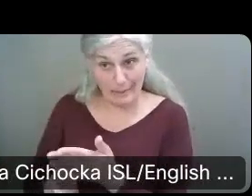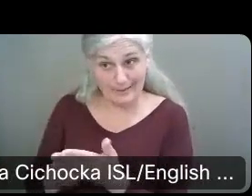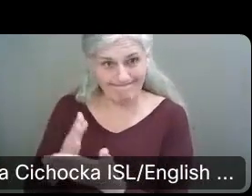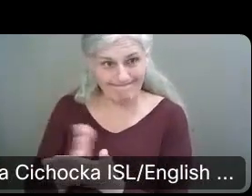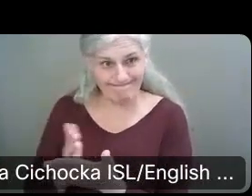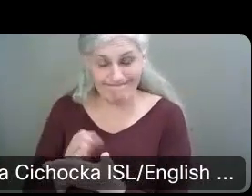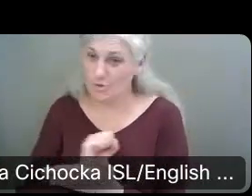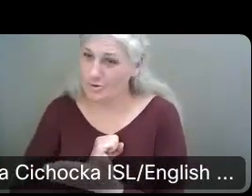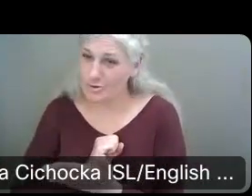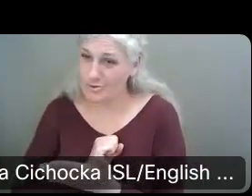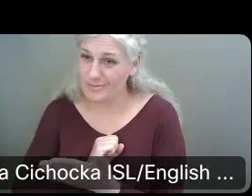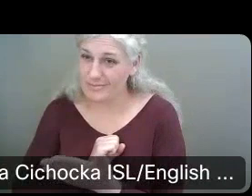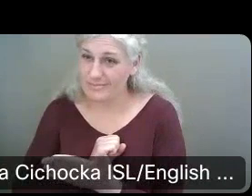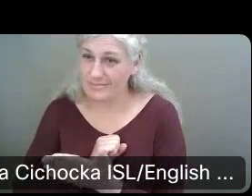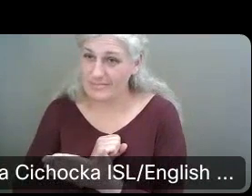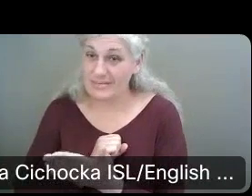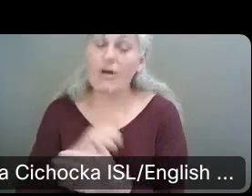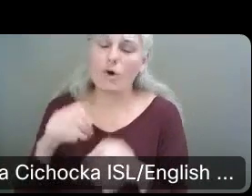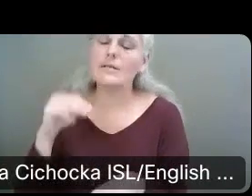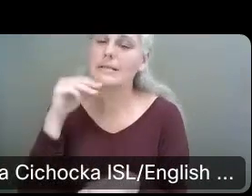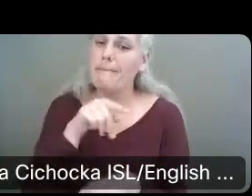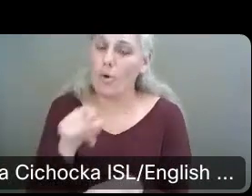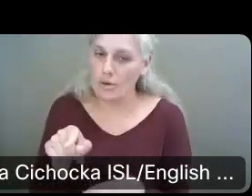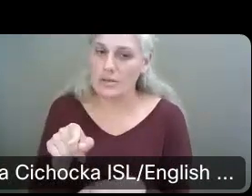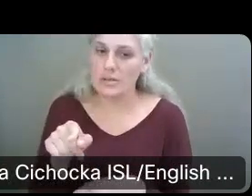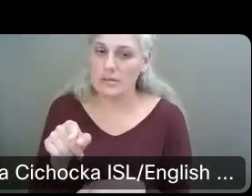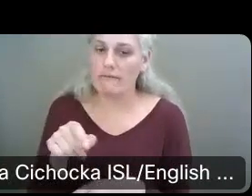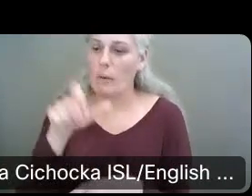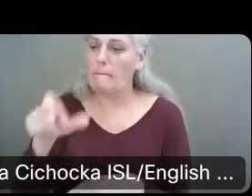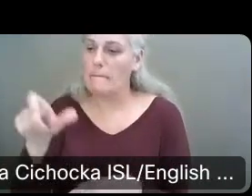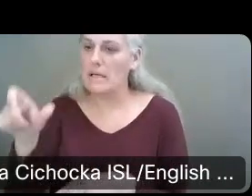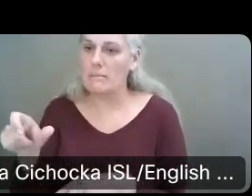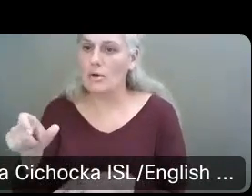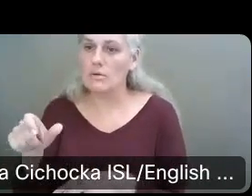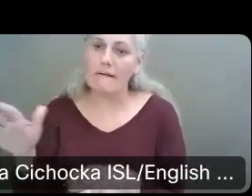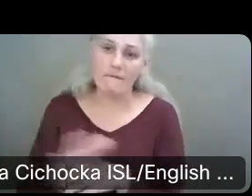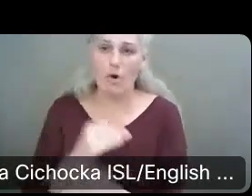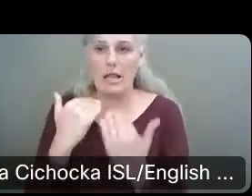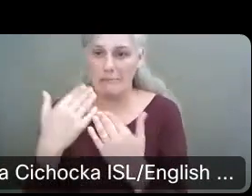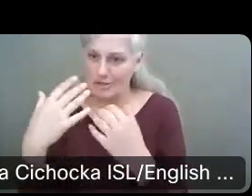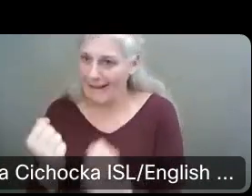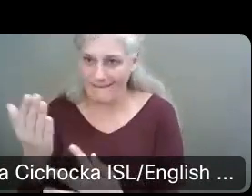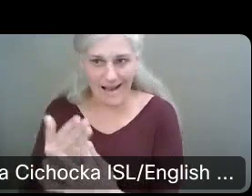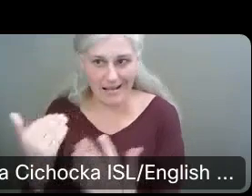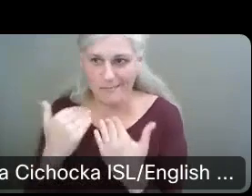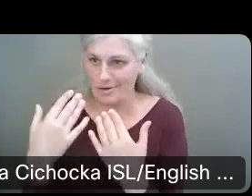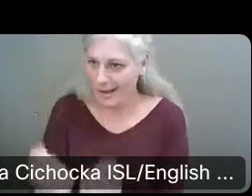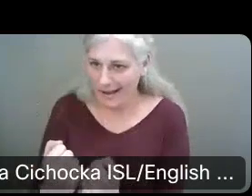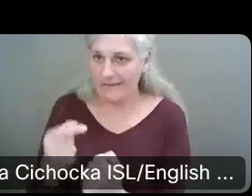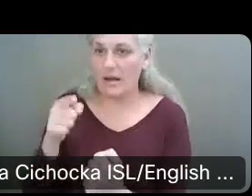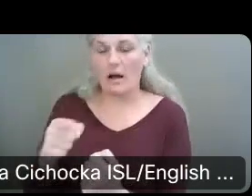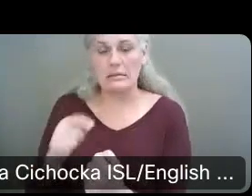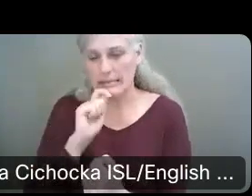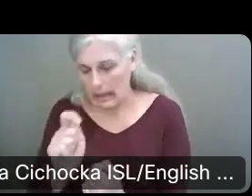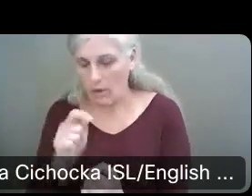how relevant it is. I mean, it's important, obviously. It's important for people to be well informed and to appreciate this is a